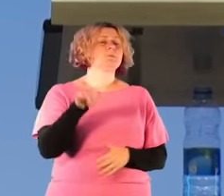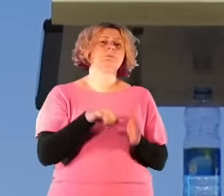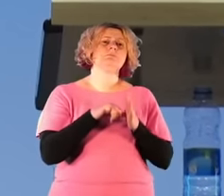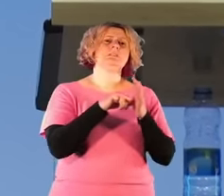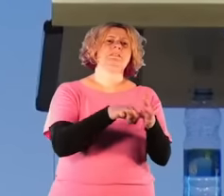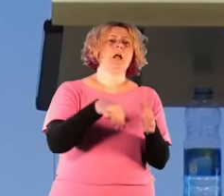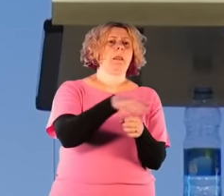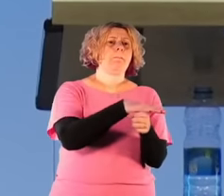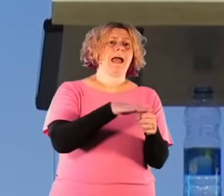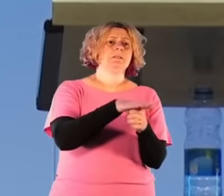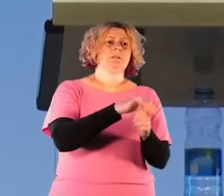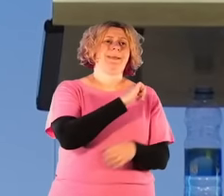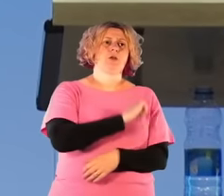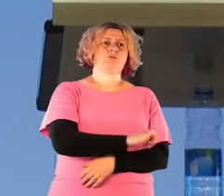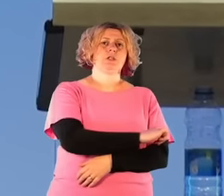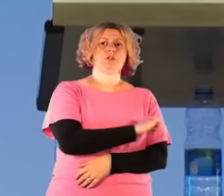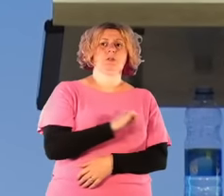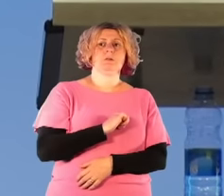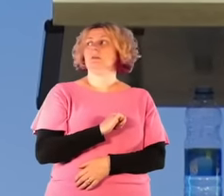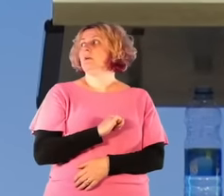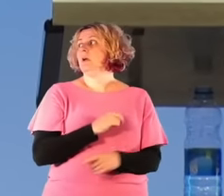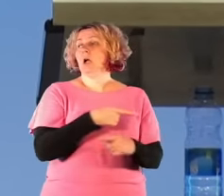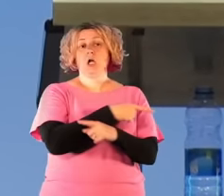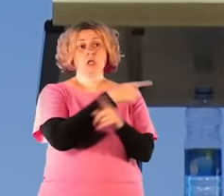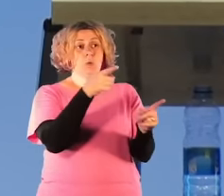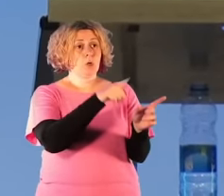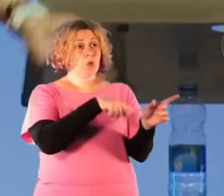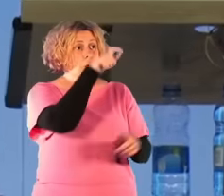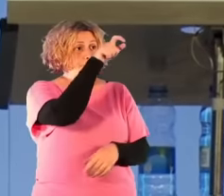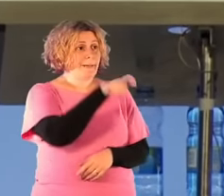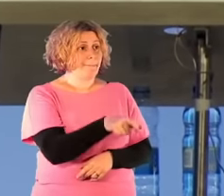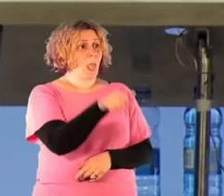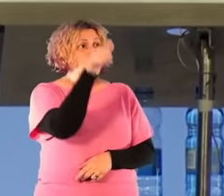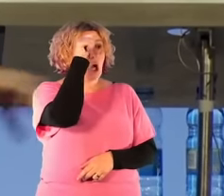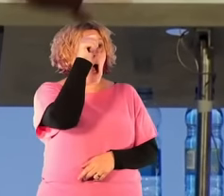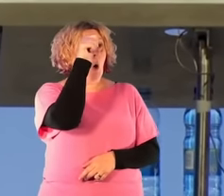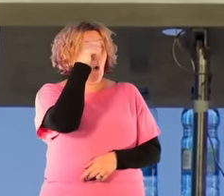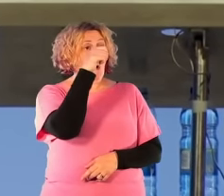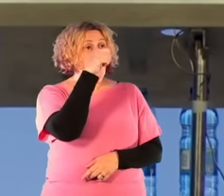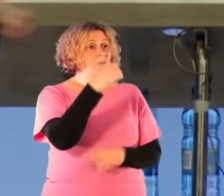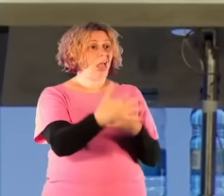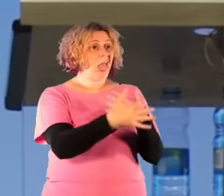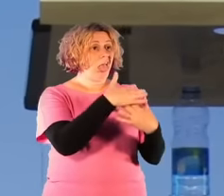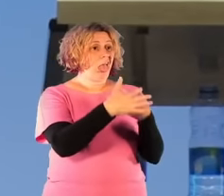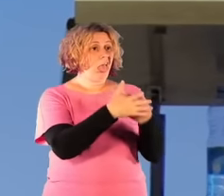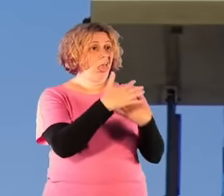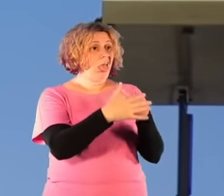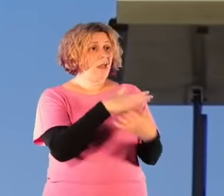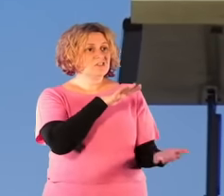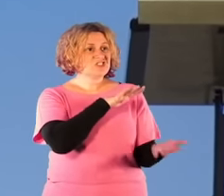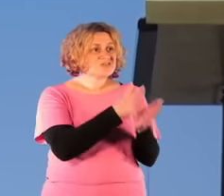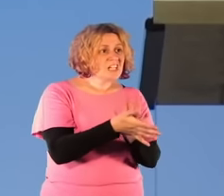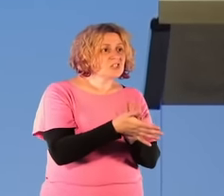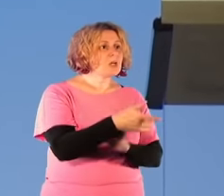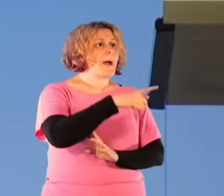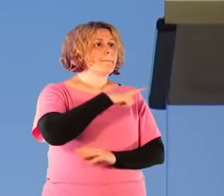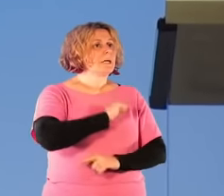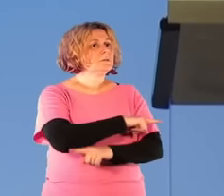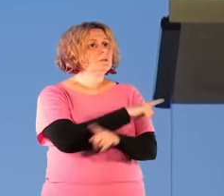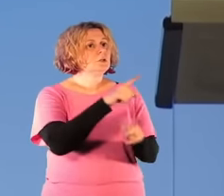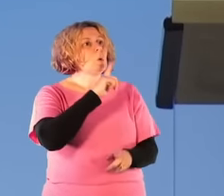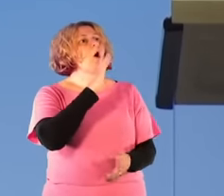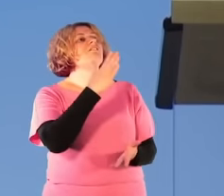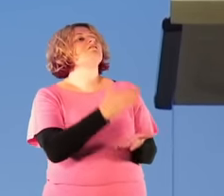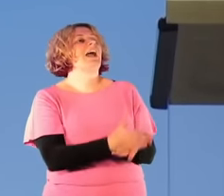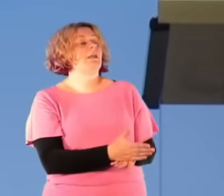And you know, you young people, what it is to be crushed because of your faith. But they've come out of that crushing. They're now in